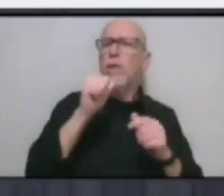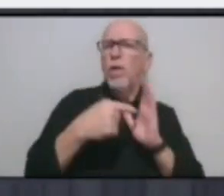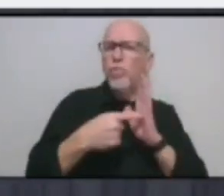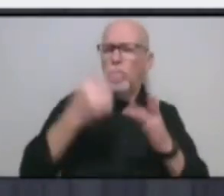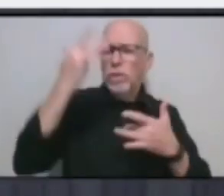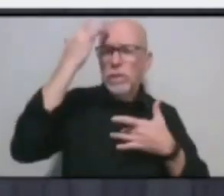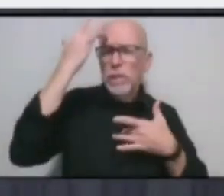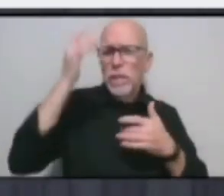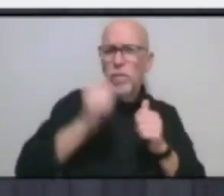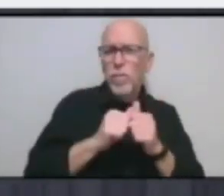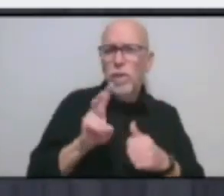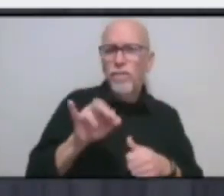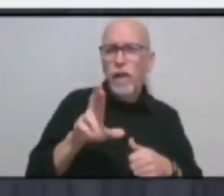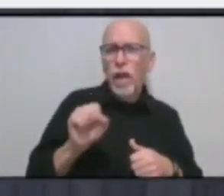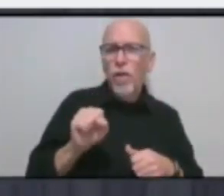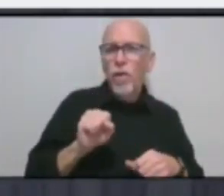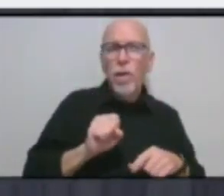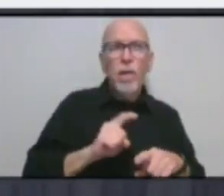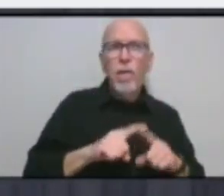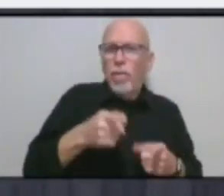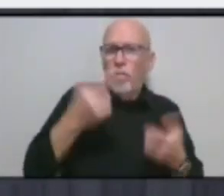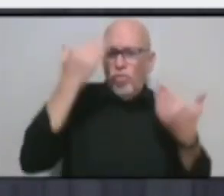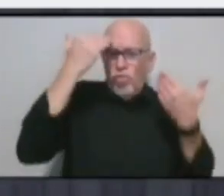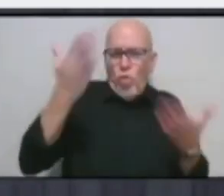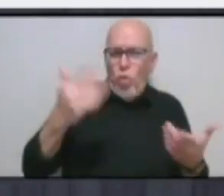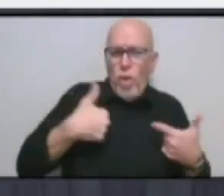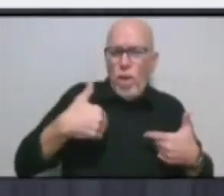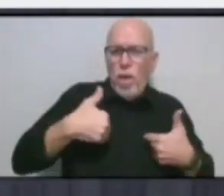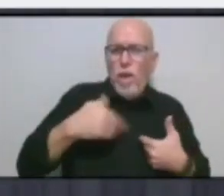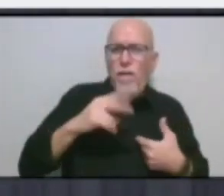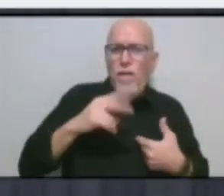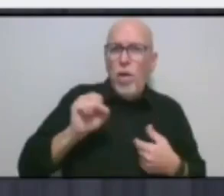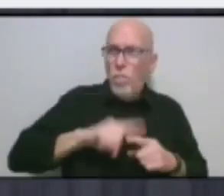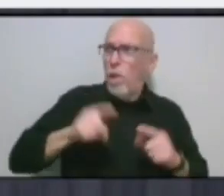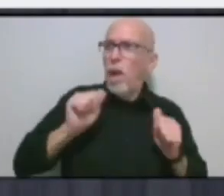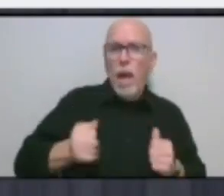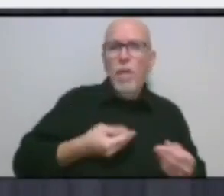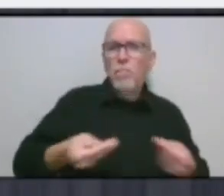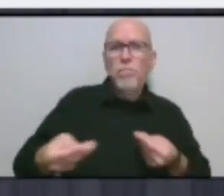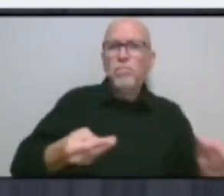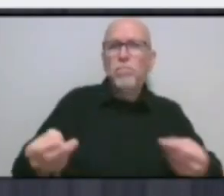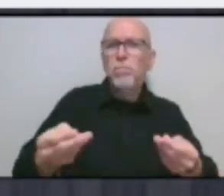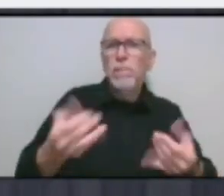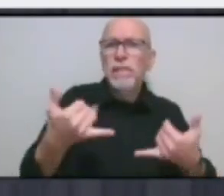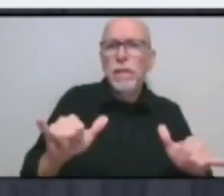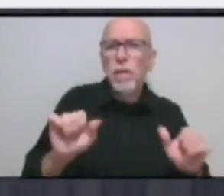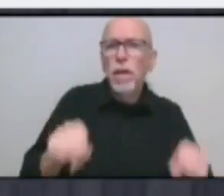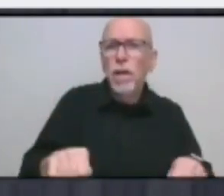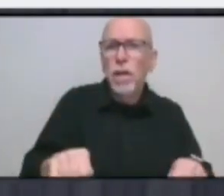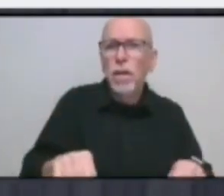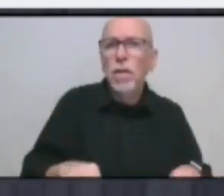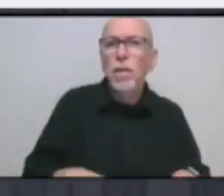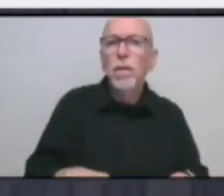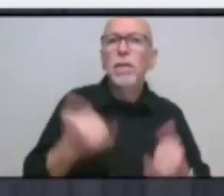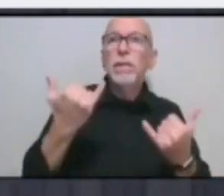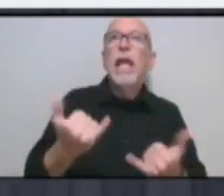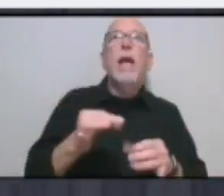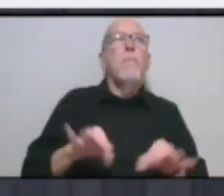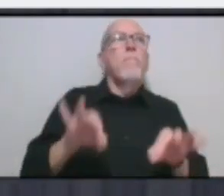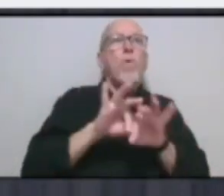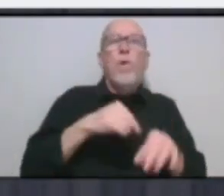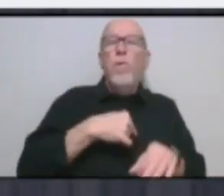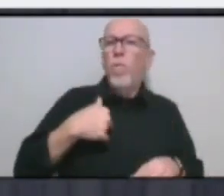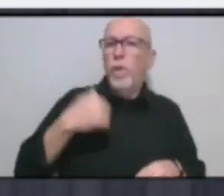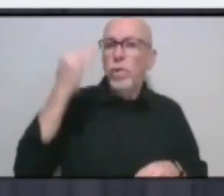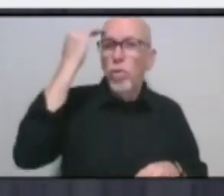novel virus who were unaware that they could infect others. And this is so important now as we recognize